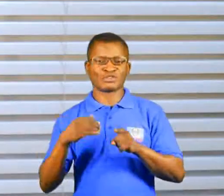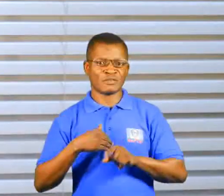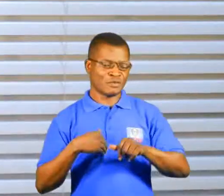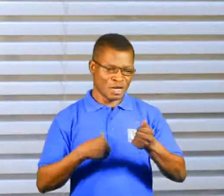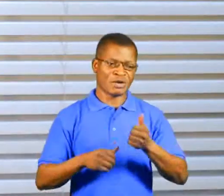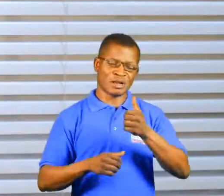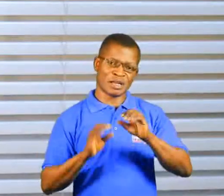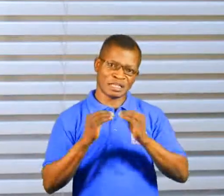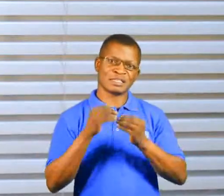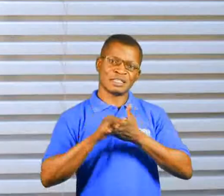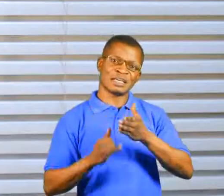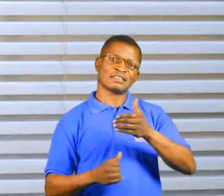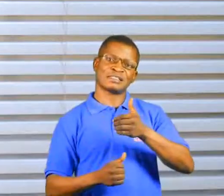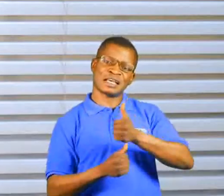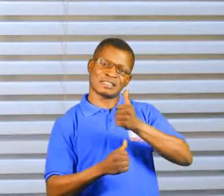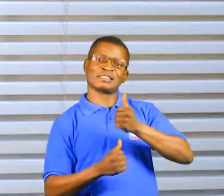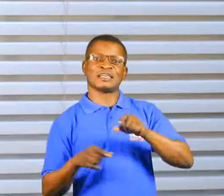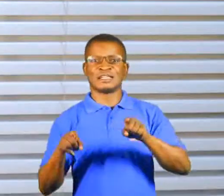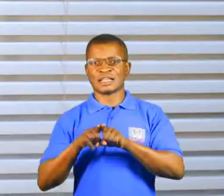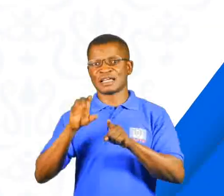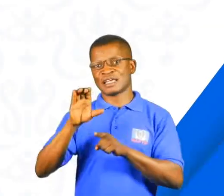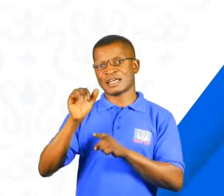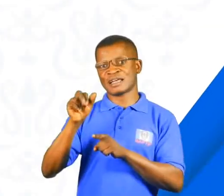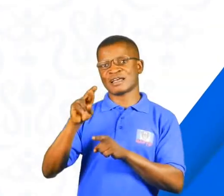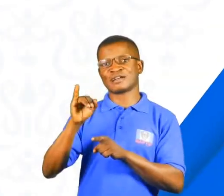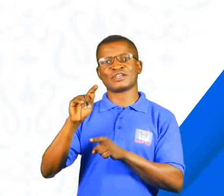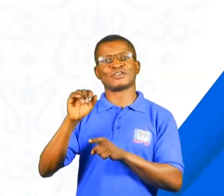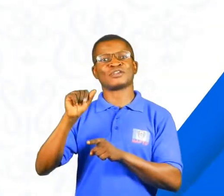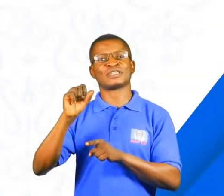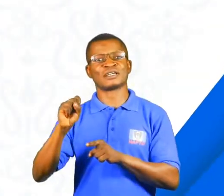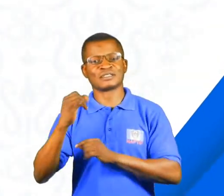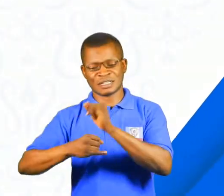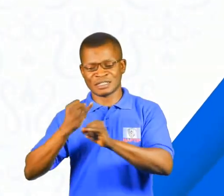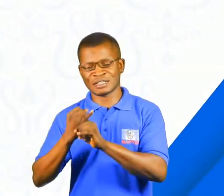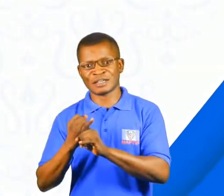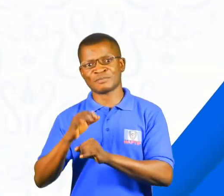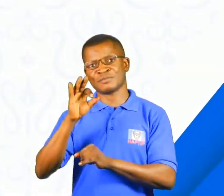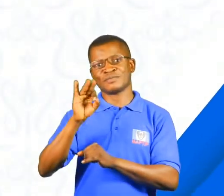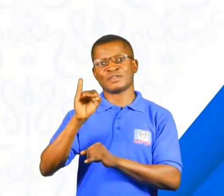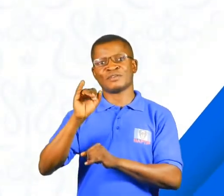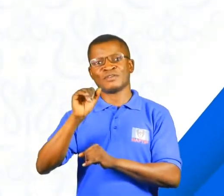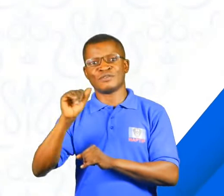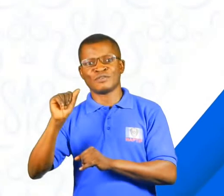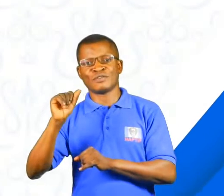assisted in repatriation of victims, like Caritas International,